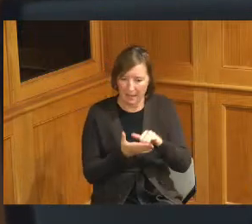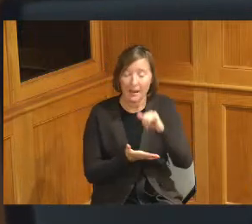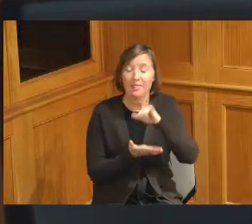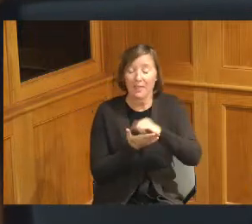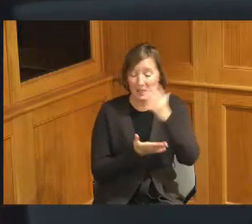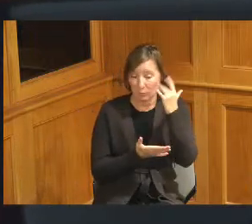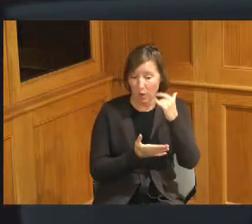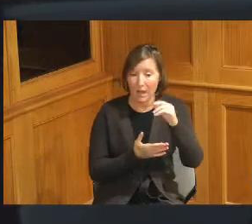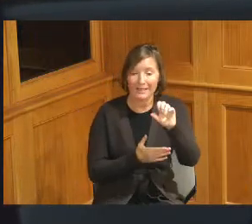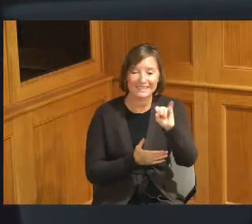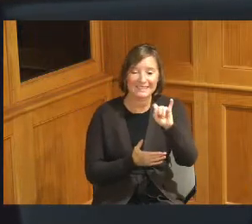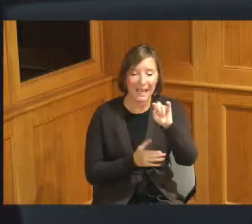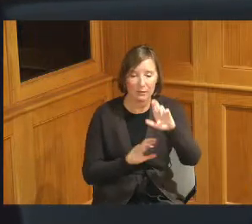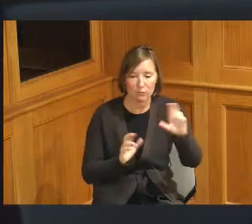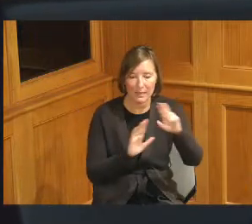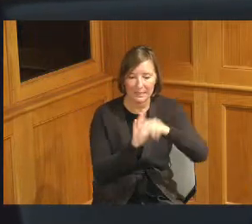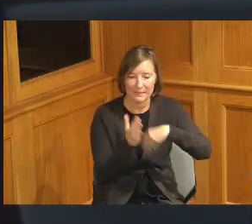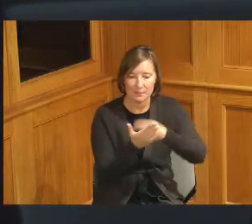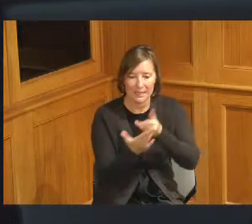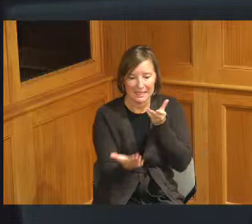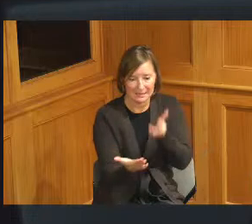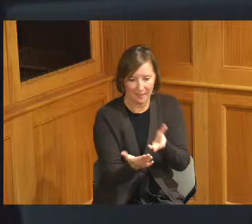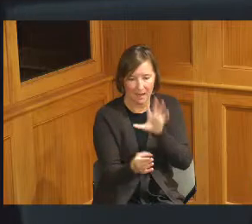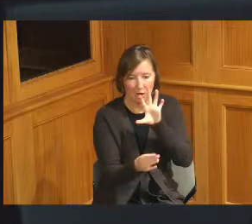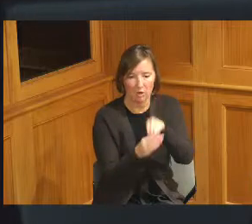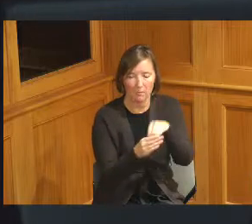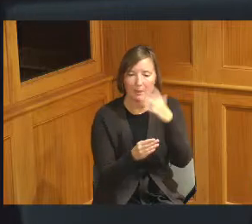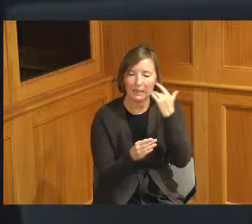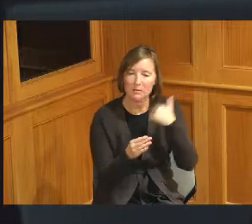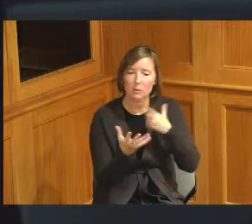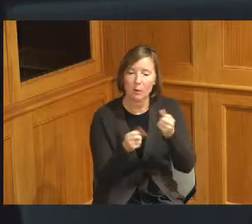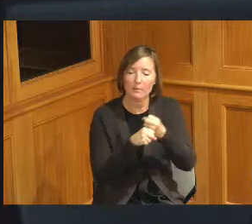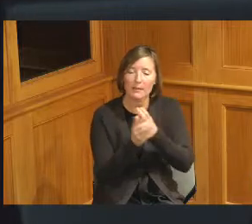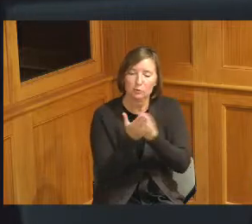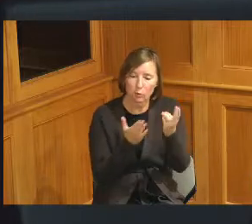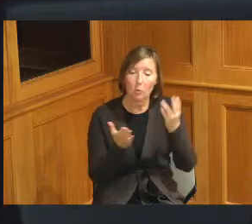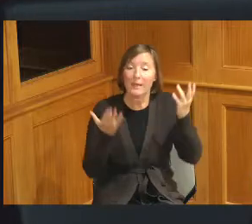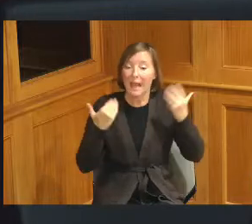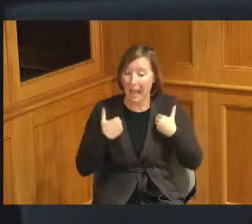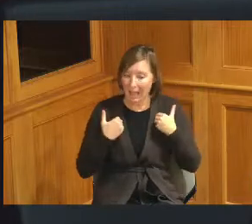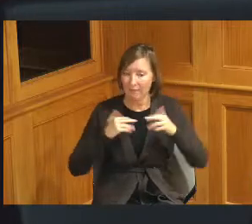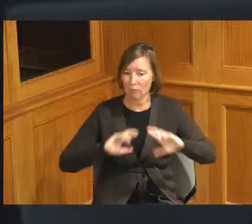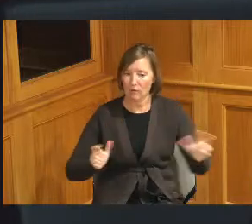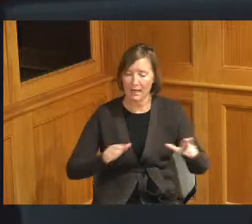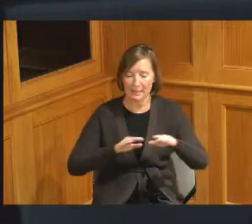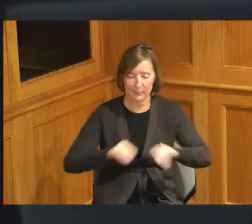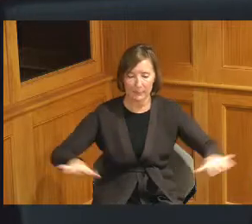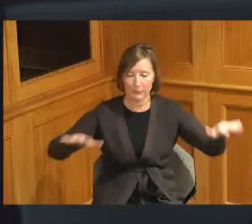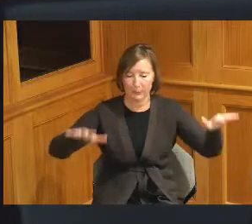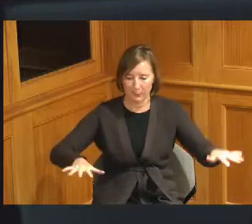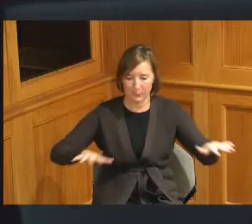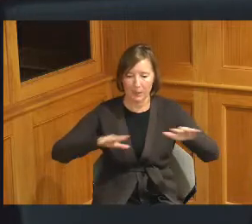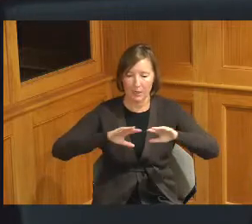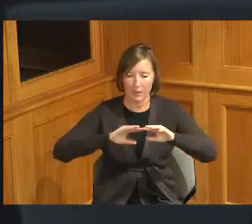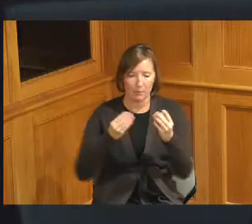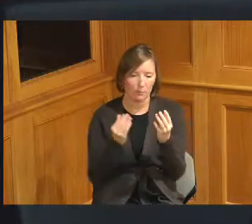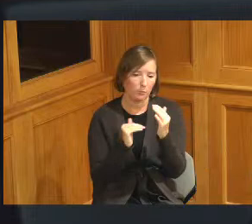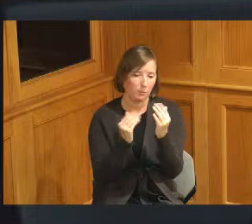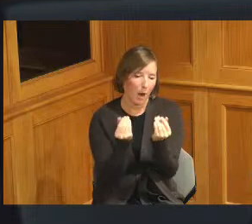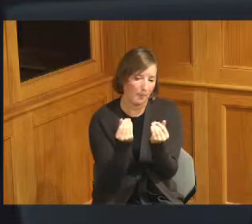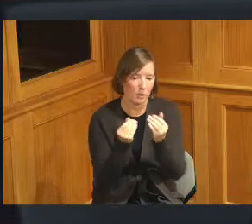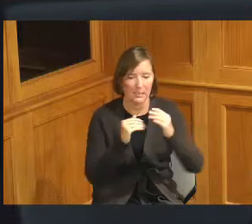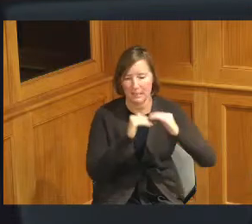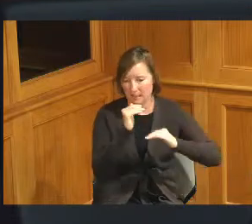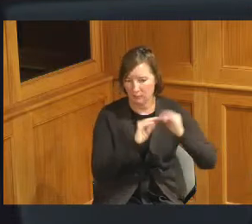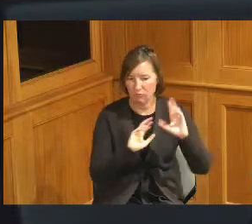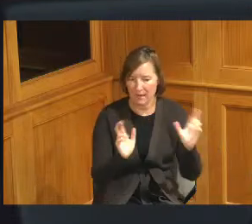reason the site readiness money was in there, was to make sure that we had properties that were ready to go, because if you talk to the port or